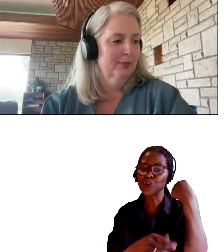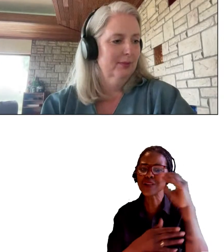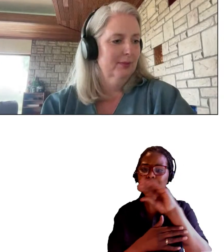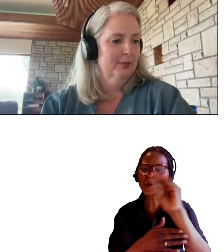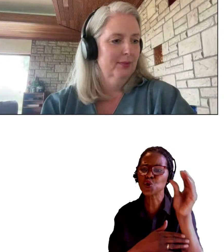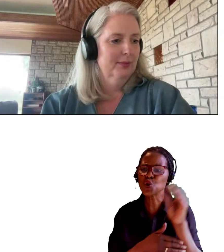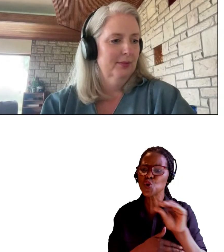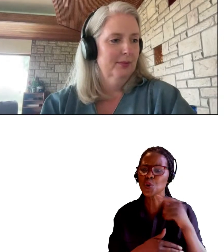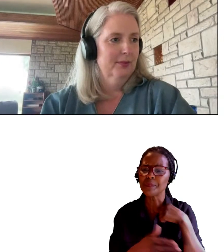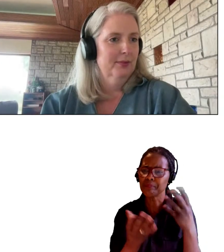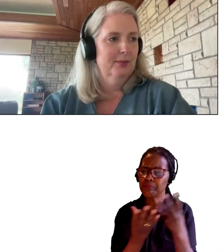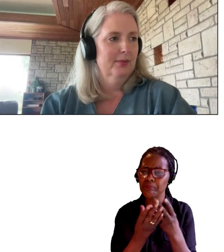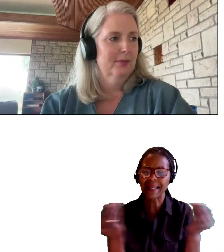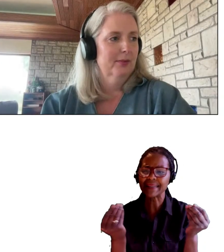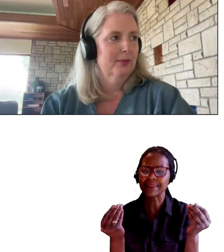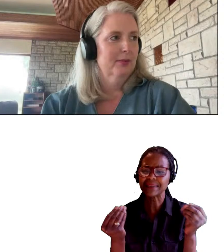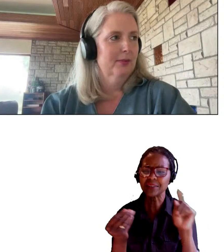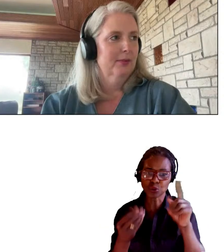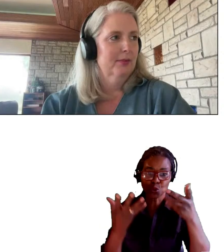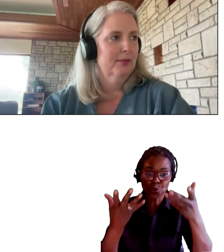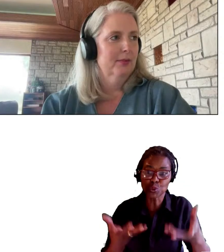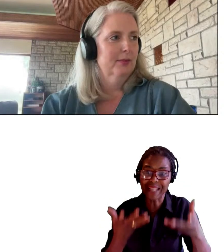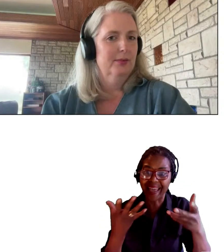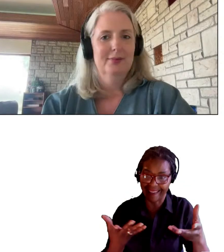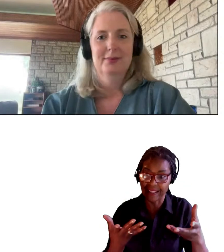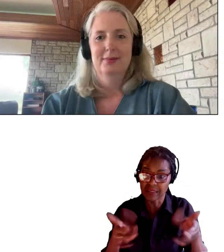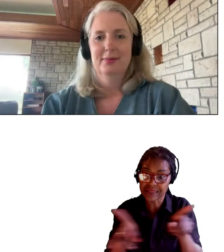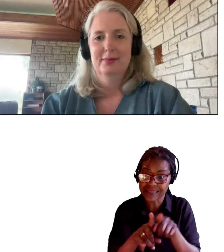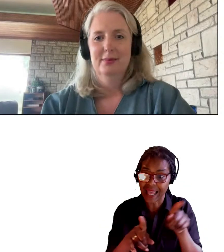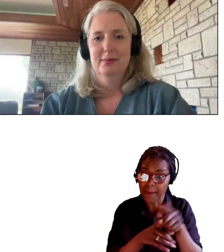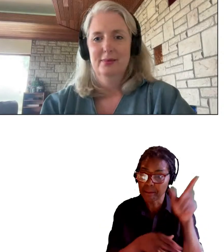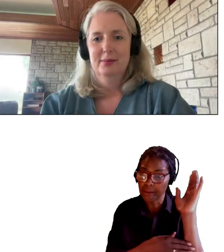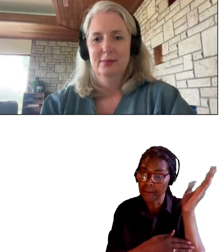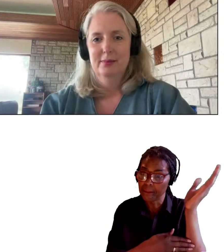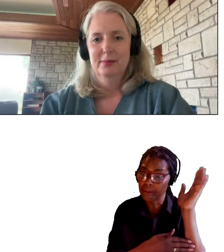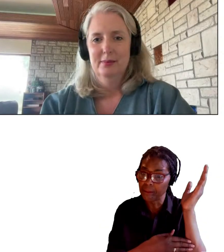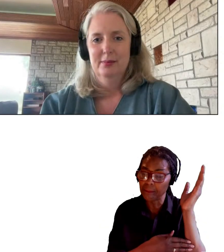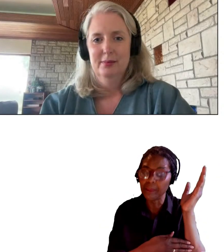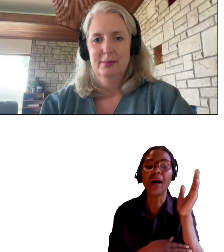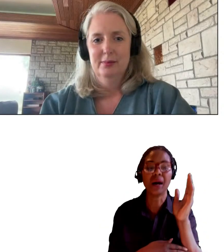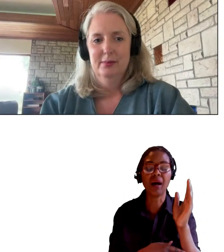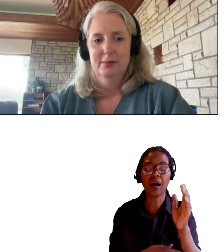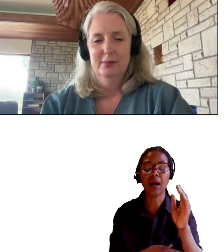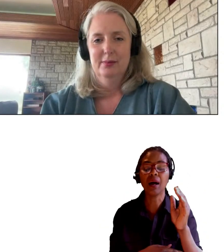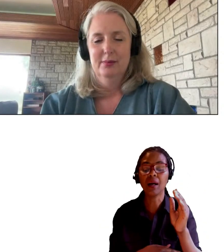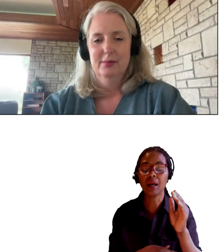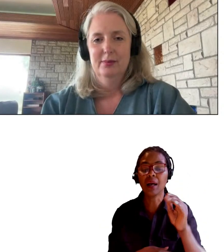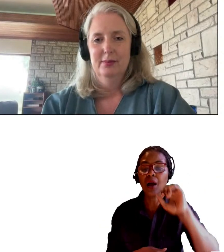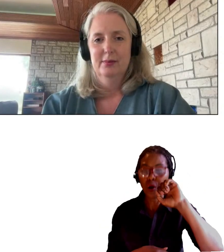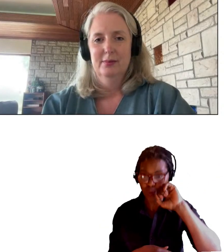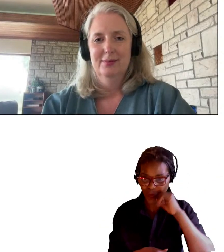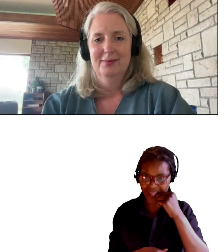same conversation as today, and is that going to be accessible? Yep, that will be on our website shortly. It should.